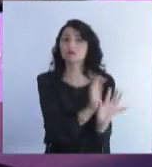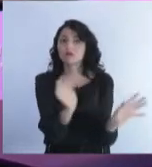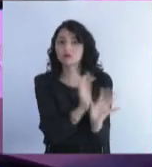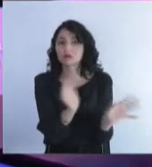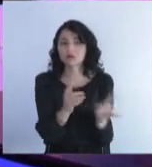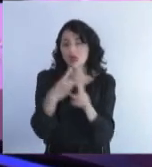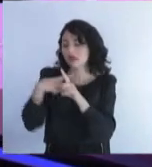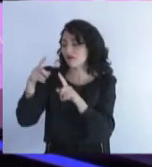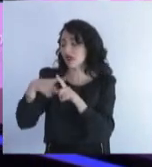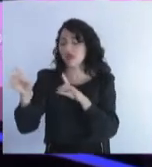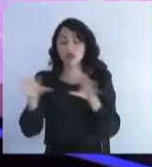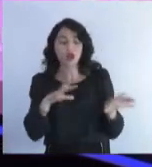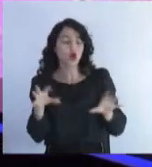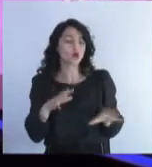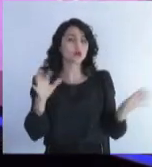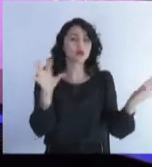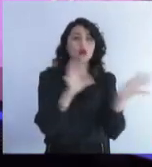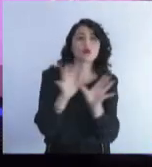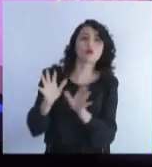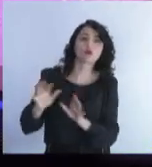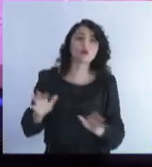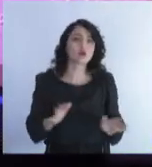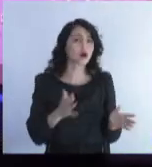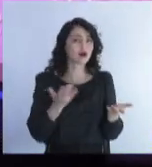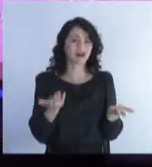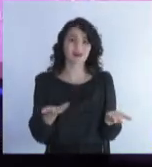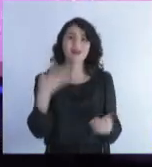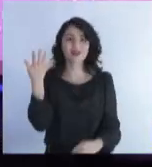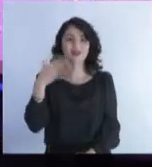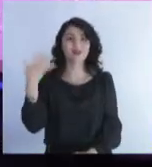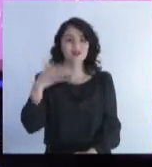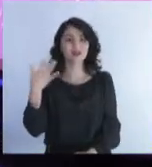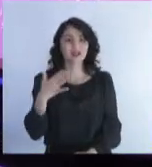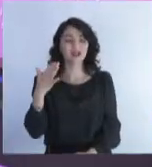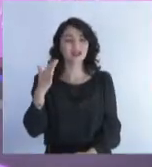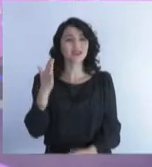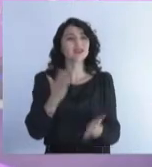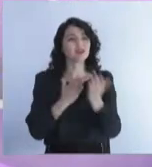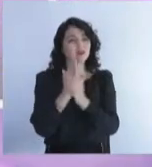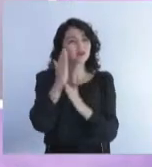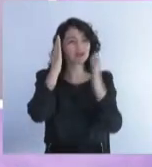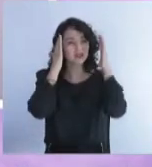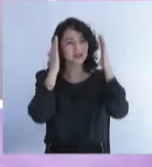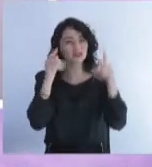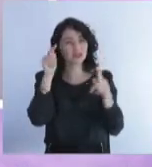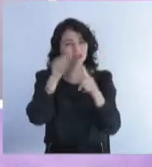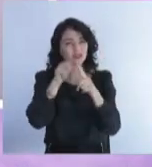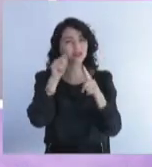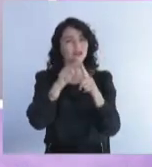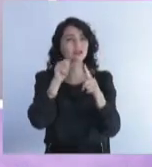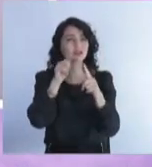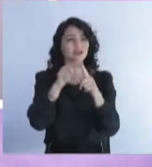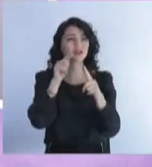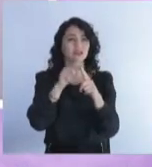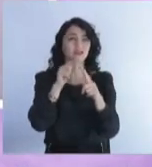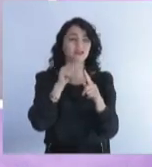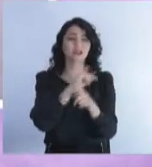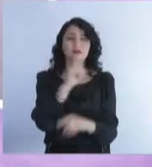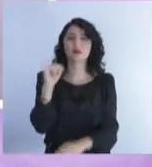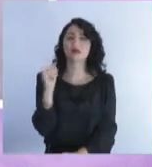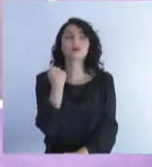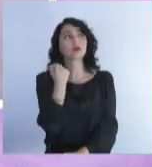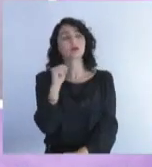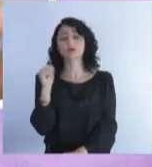multitasking, you know, when you're doing something very important, your concentration starts up here, but then it gets lower and